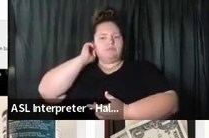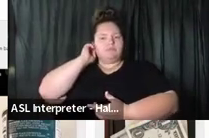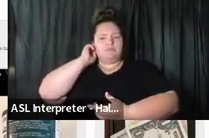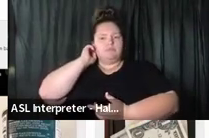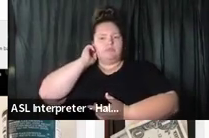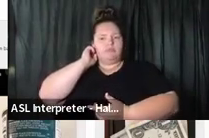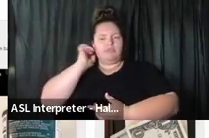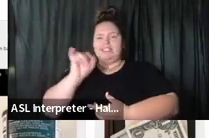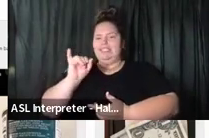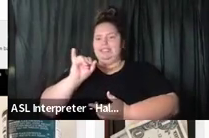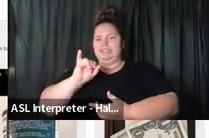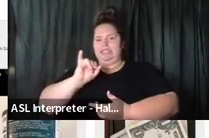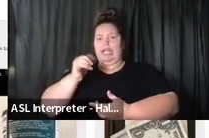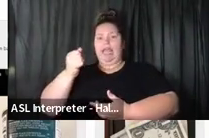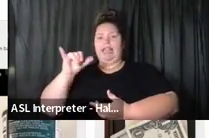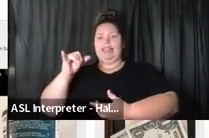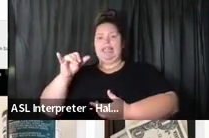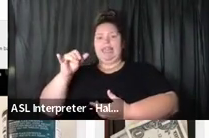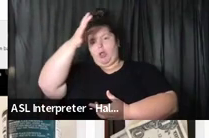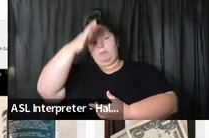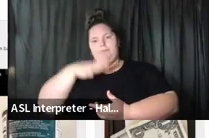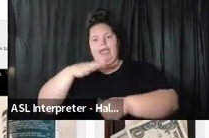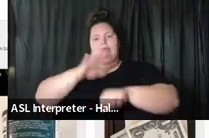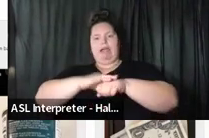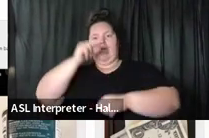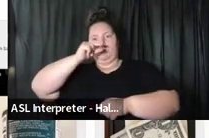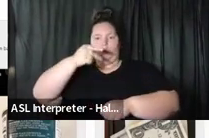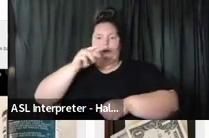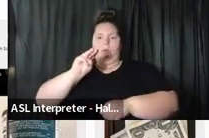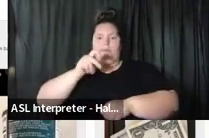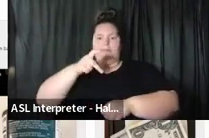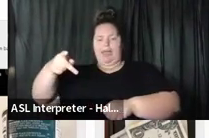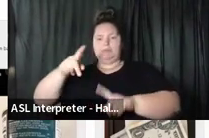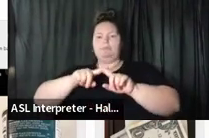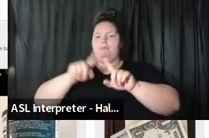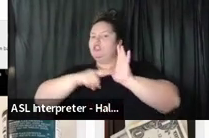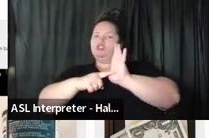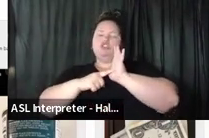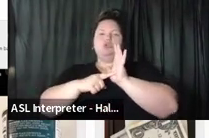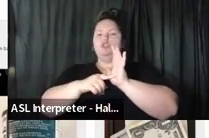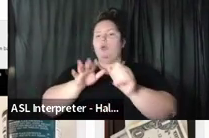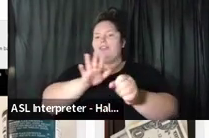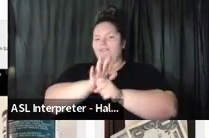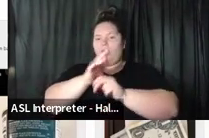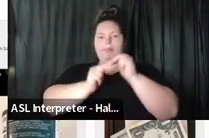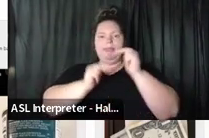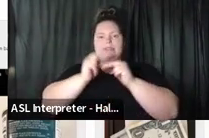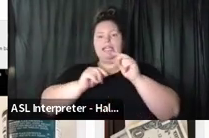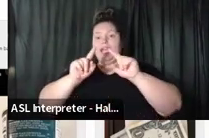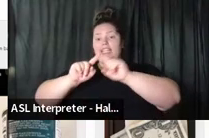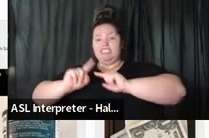guy on Google Maps that you can put on for street view, but it shows you through the whole entire building and the different levels of the floors. And